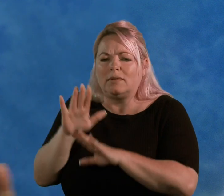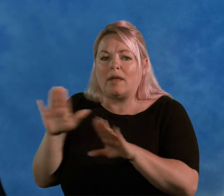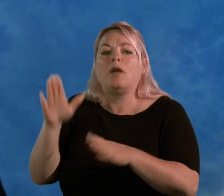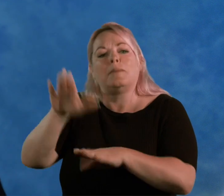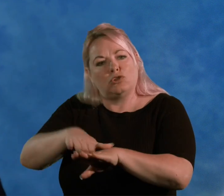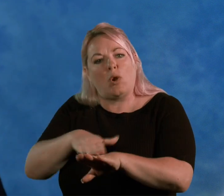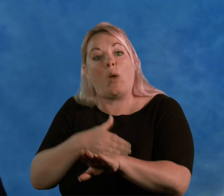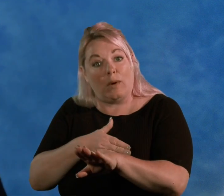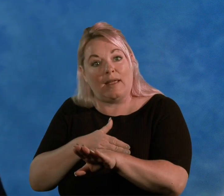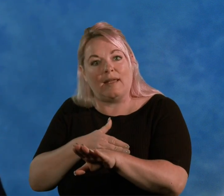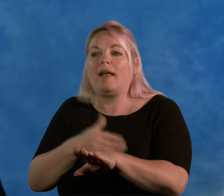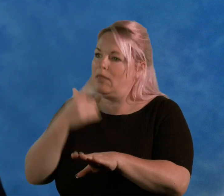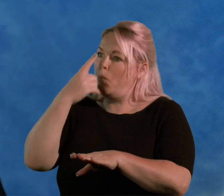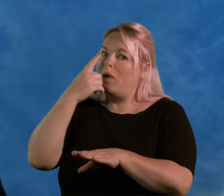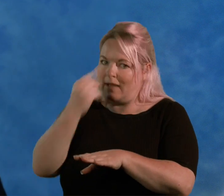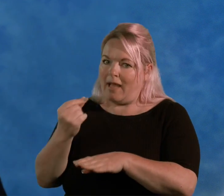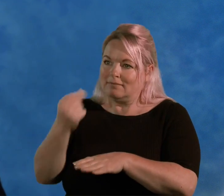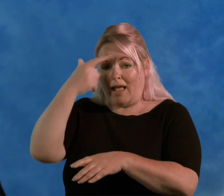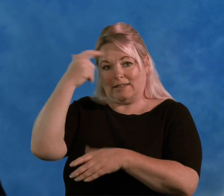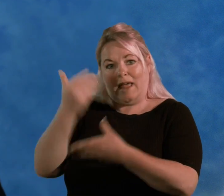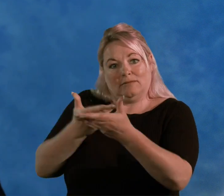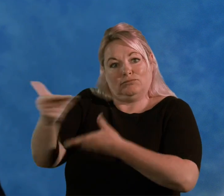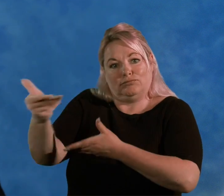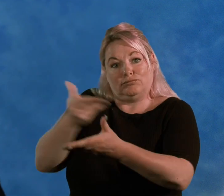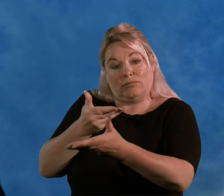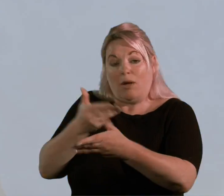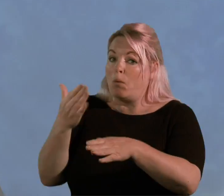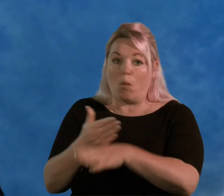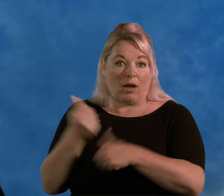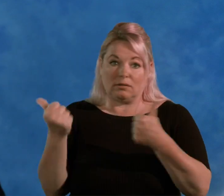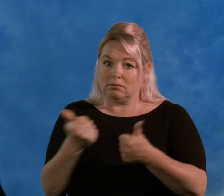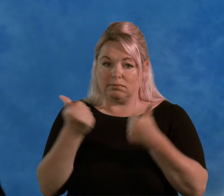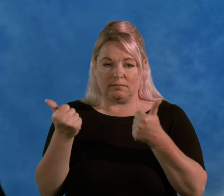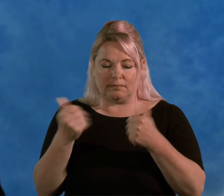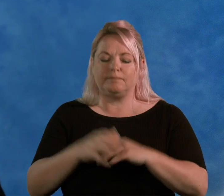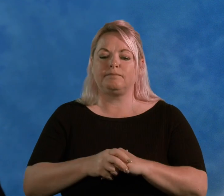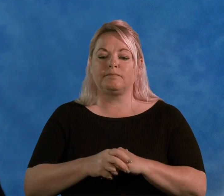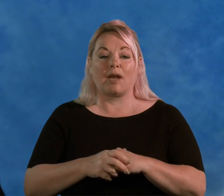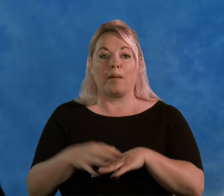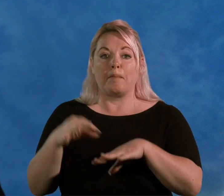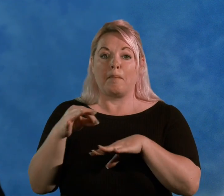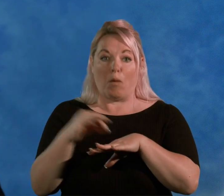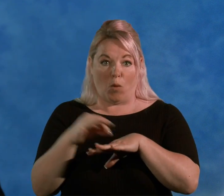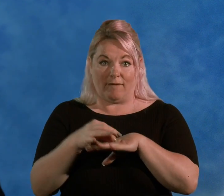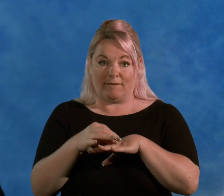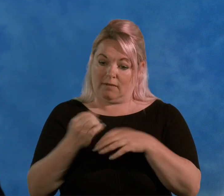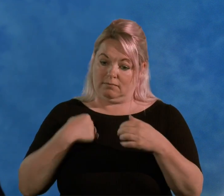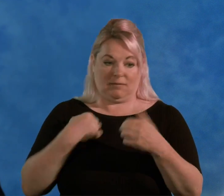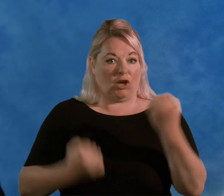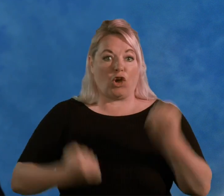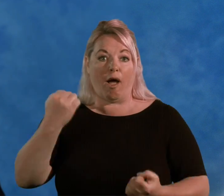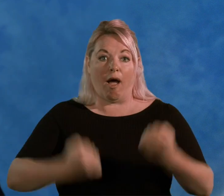louder, but just slowly, and we'll get on. And that works. I can chat with my wife in the